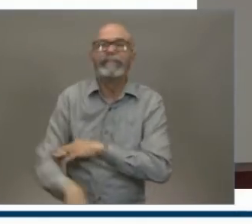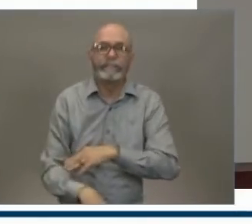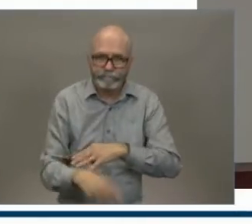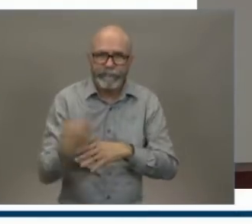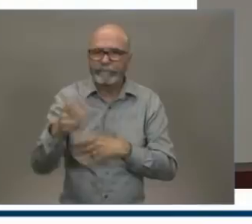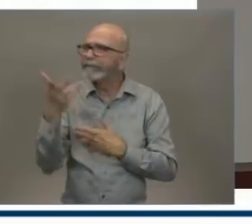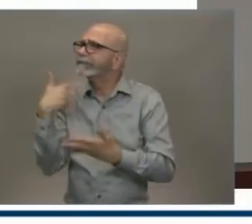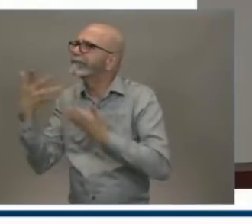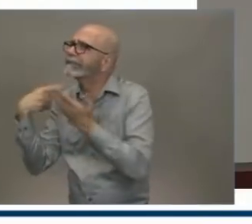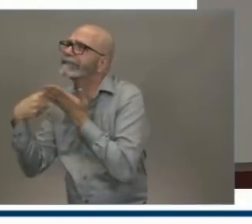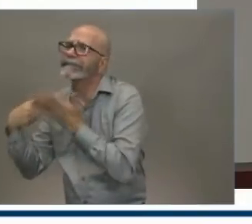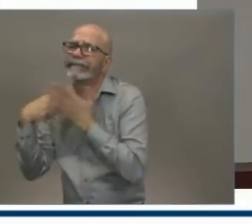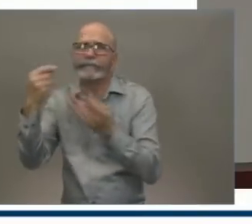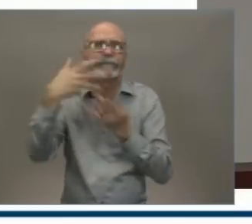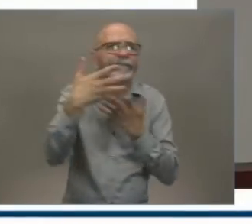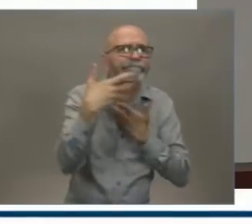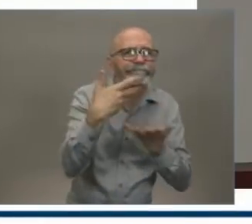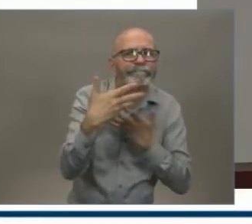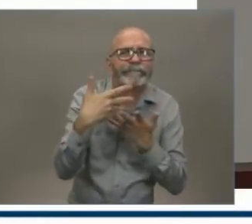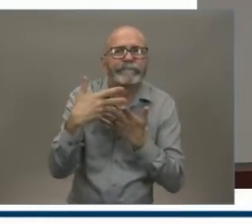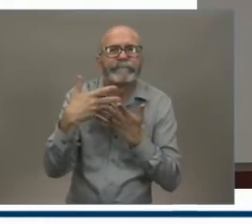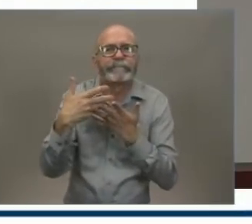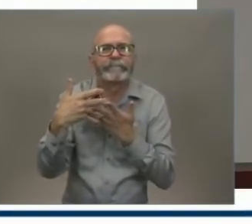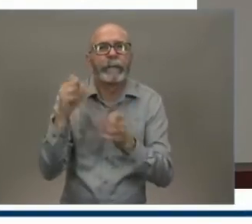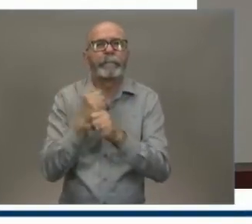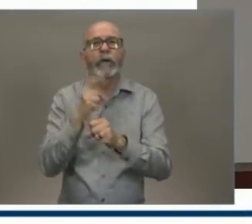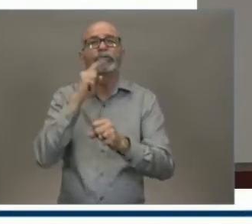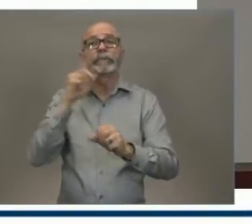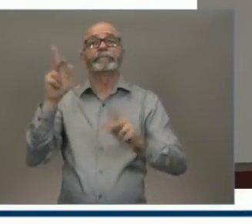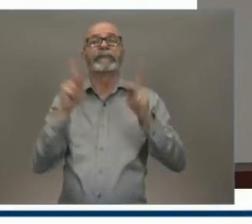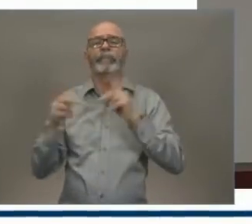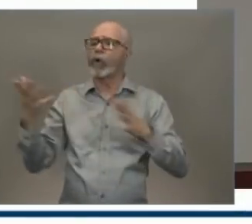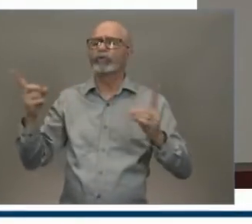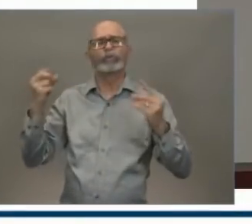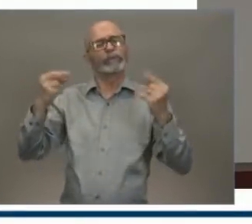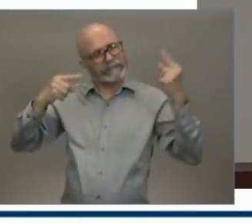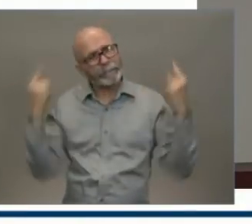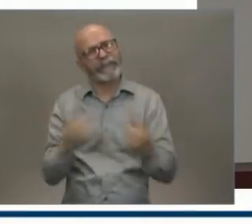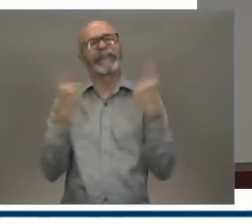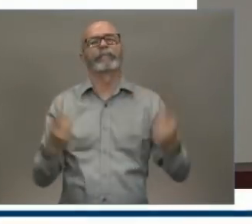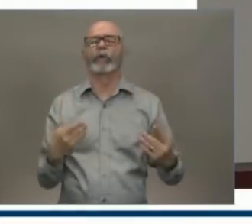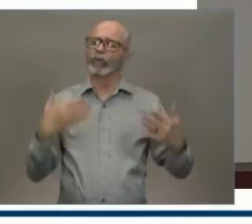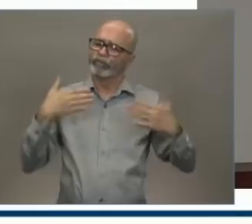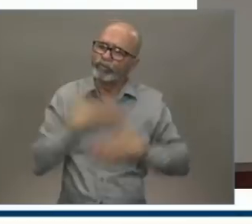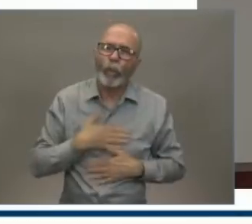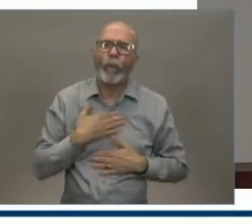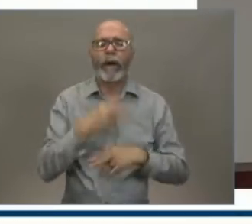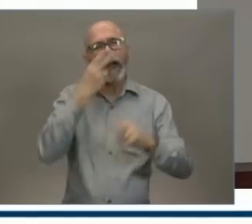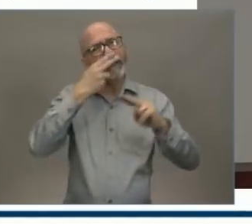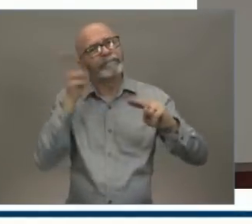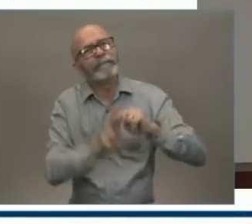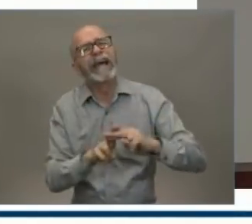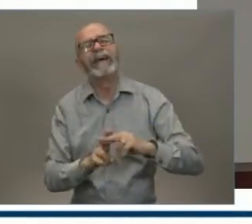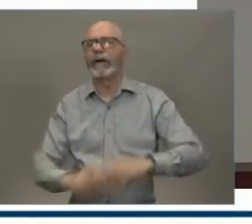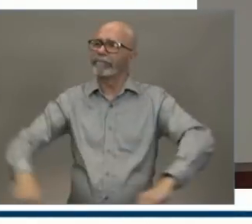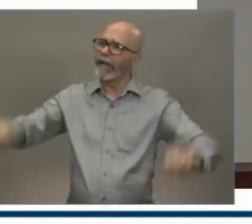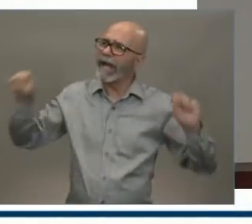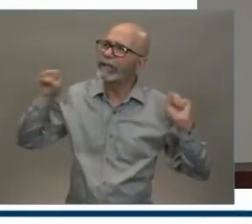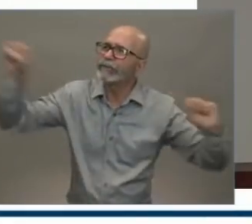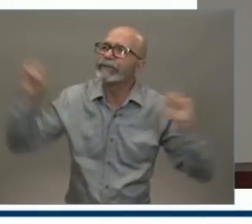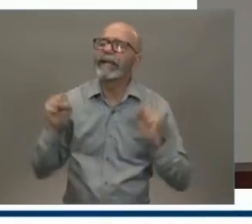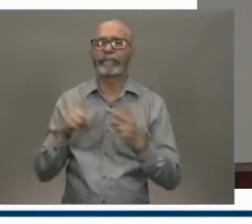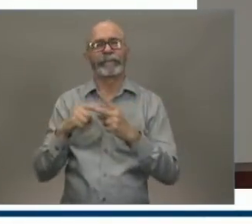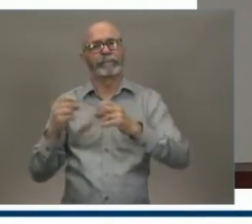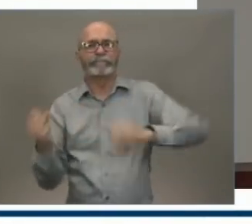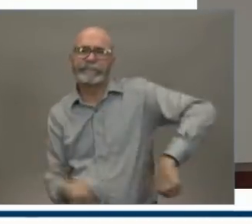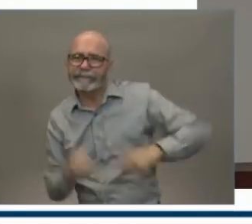to ensure that Nova Scotians can get the most out of their local fitness opportunities and be out, if you're a skier, be out on the